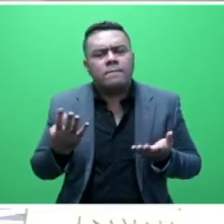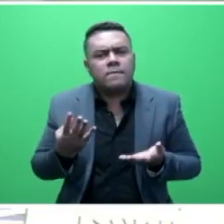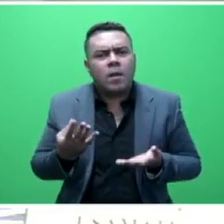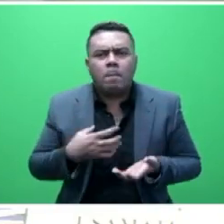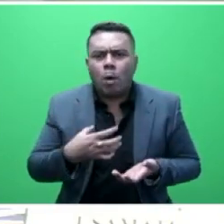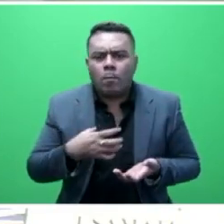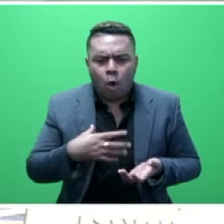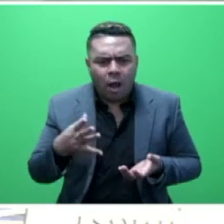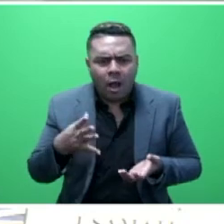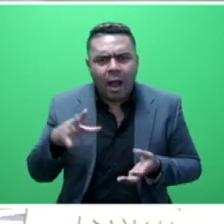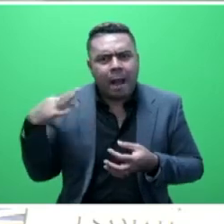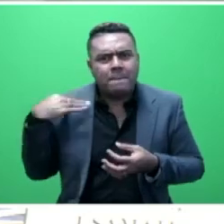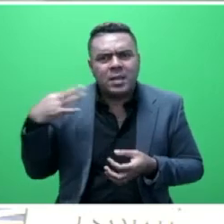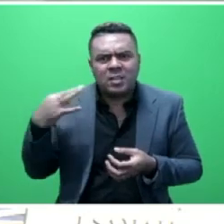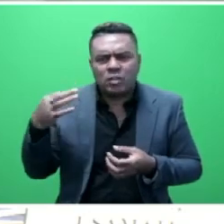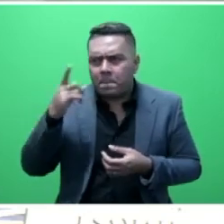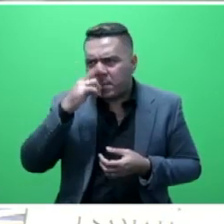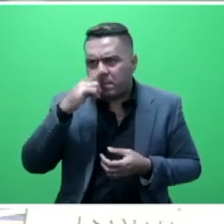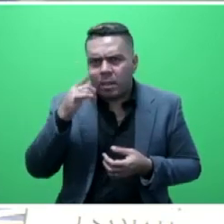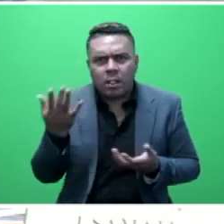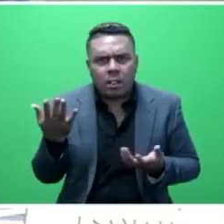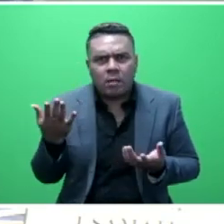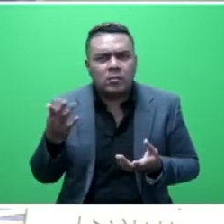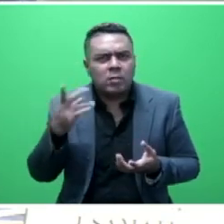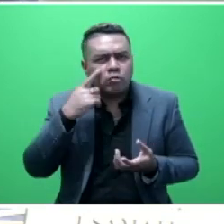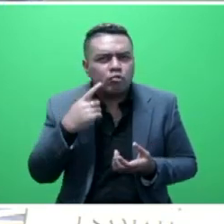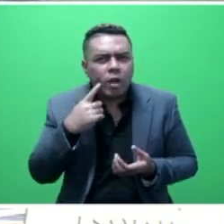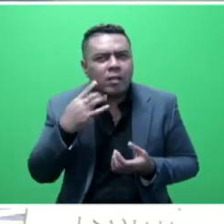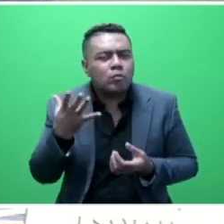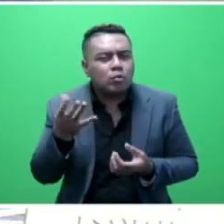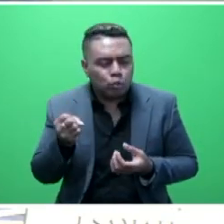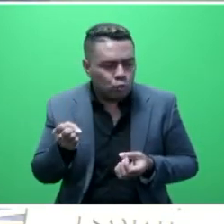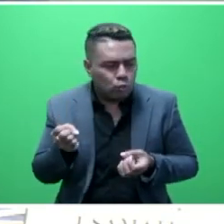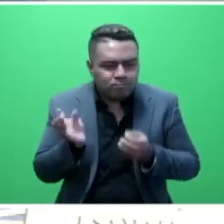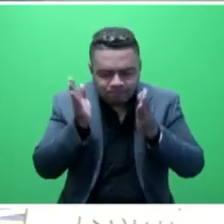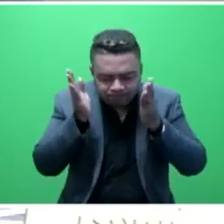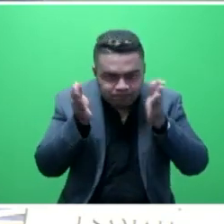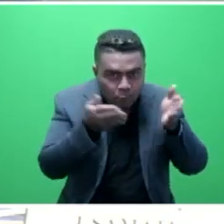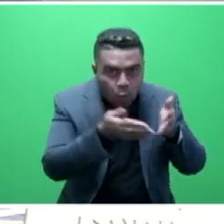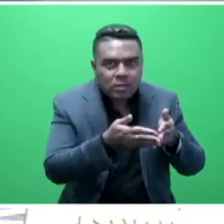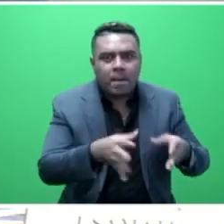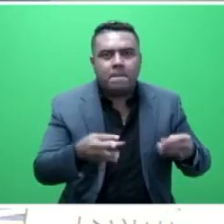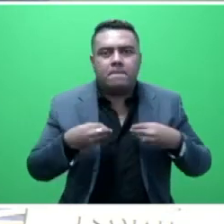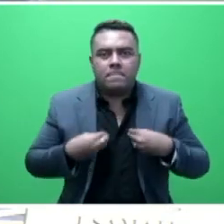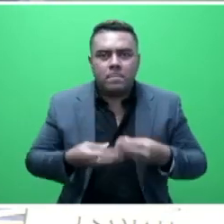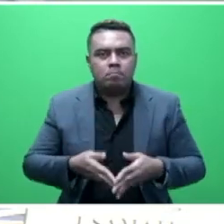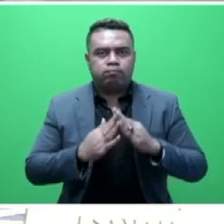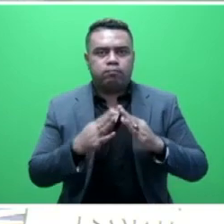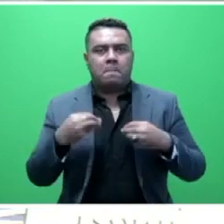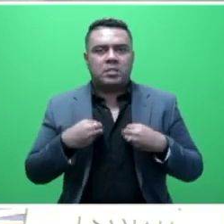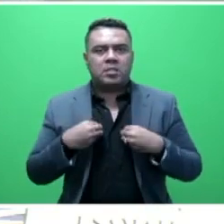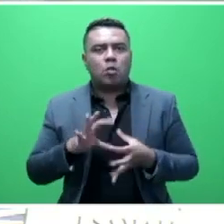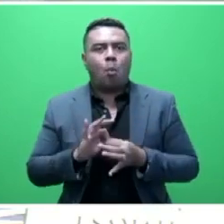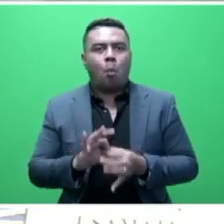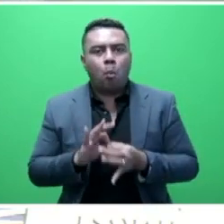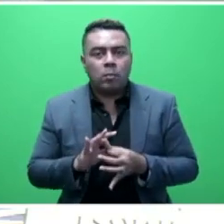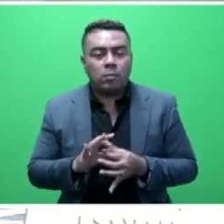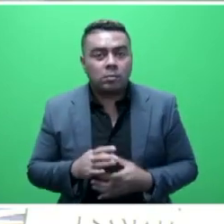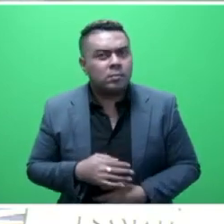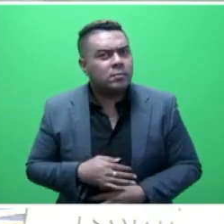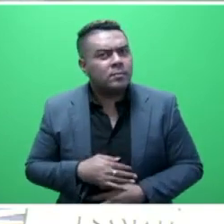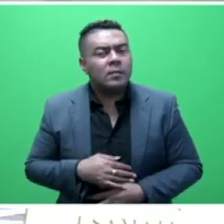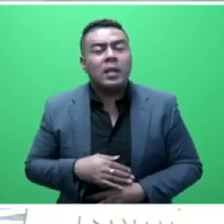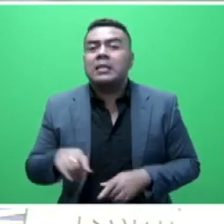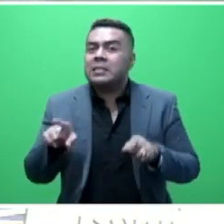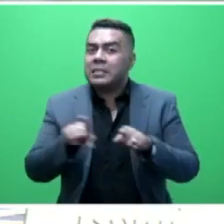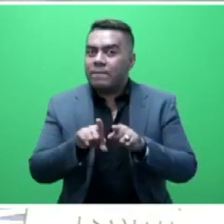initiative from Fijians looking to repurpose specialized skill sets to set up businesses of their own, and thousands more for our consensual